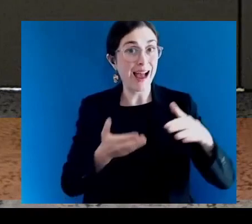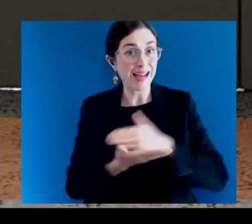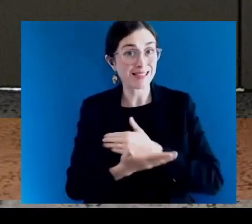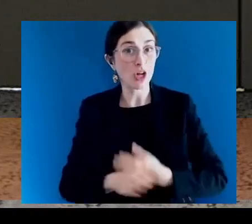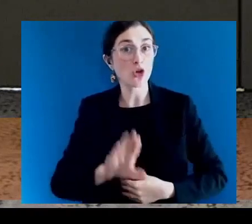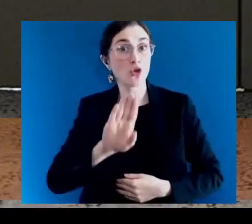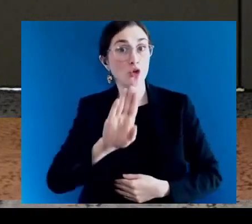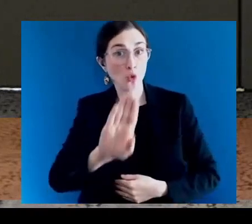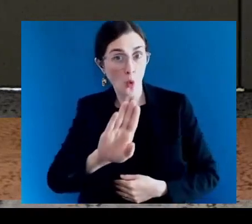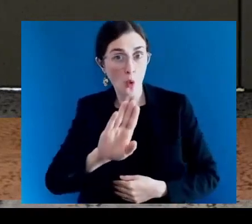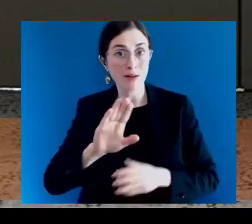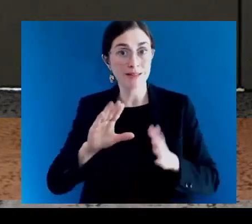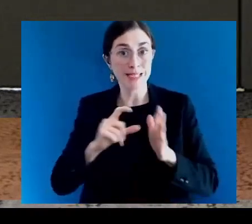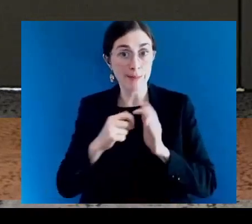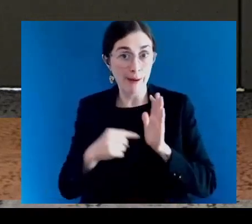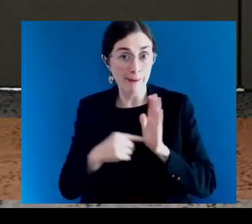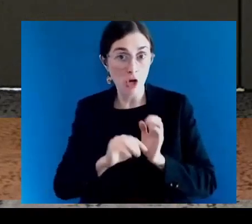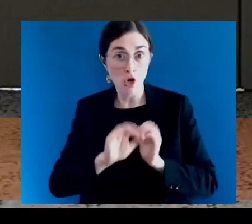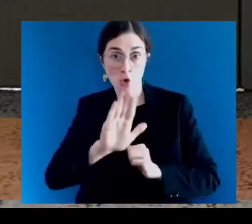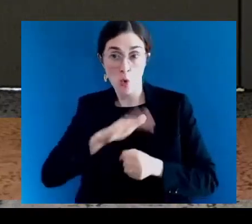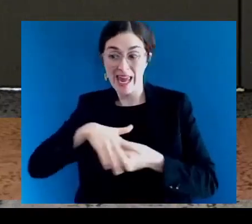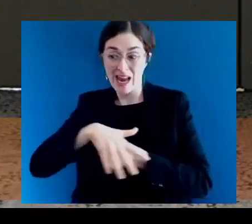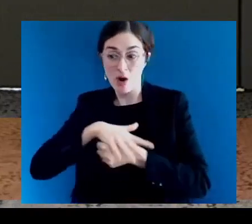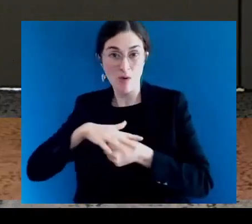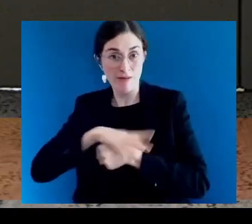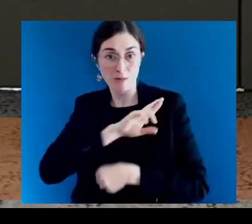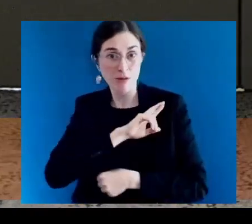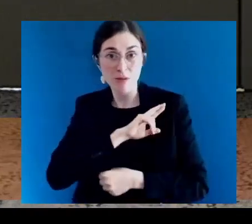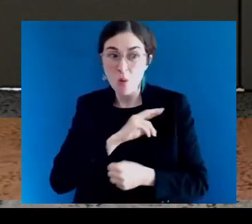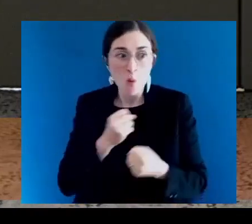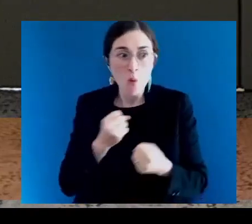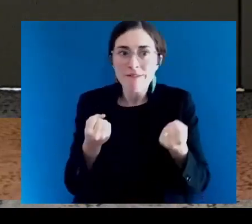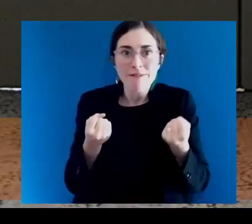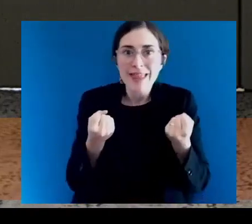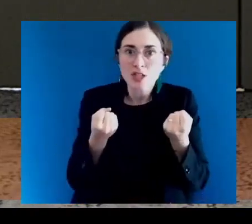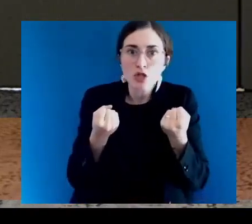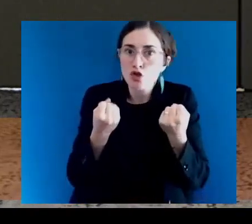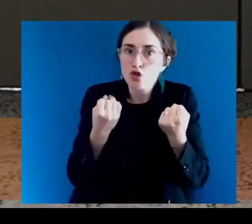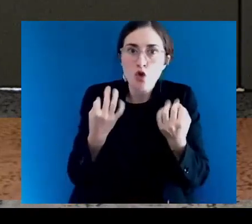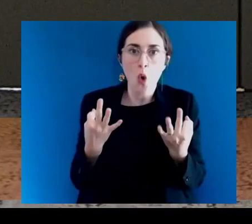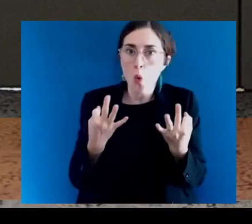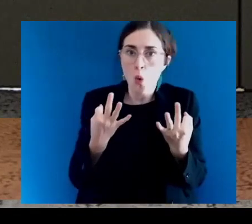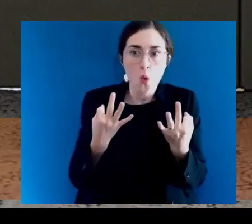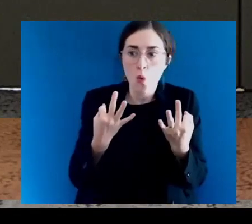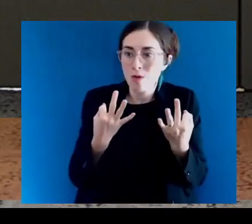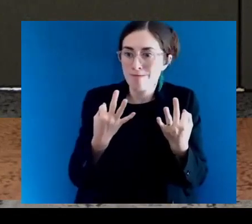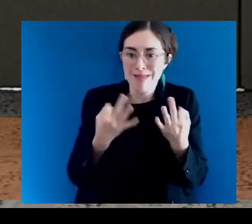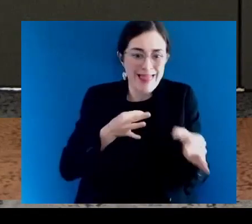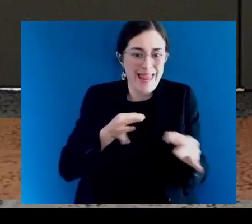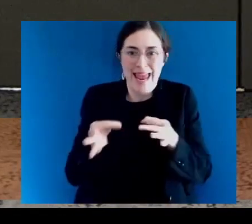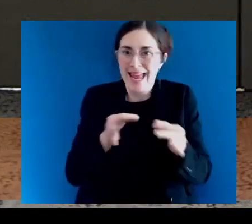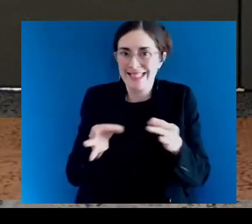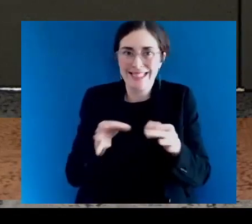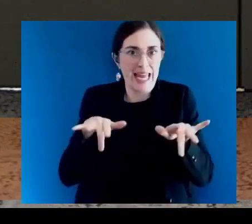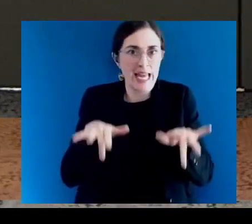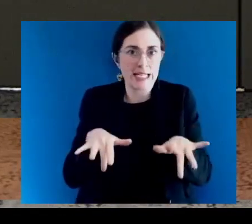responsibility, mm-hmm. we do not even have a pathway to a policy yet. That's correct.